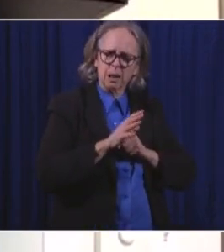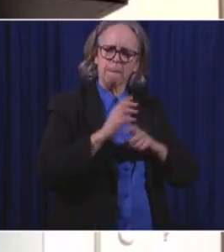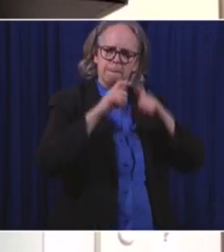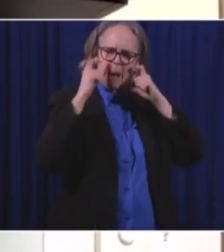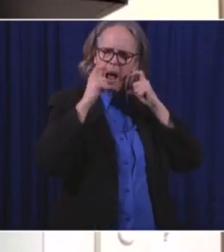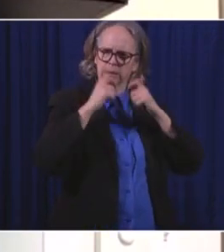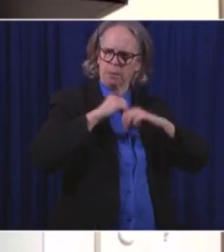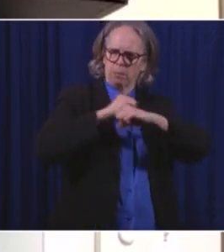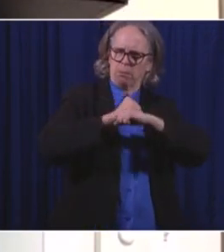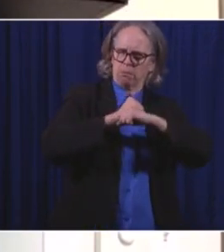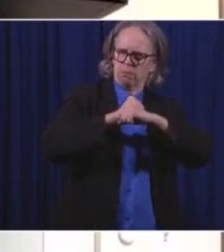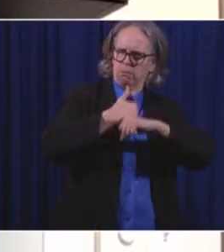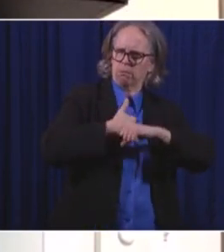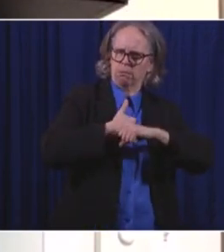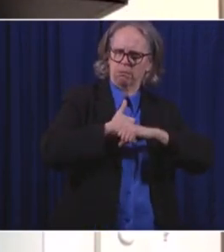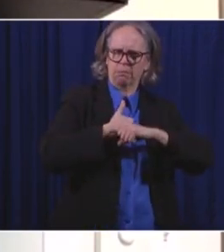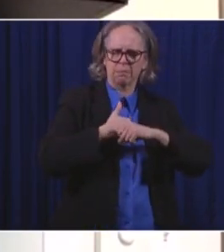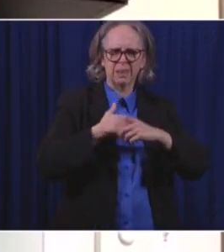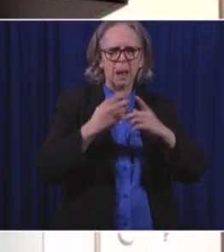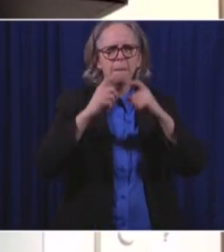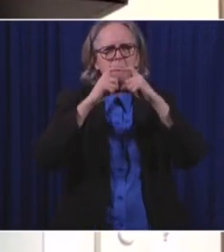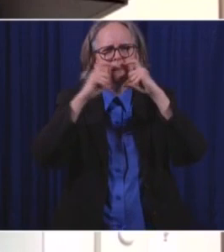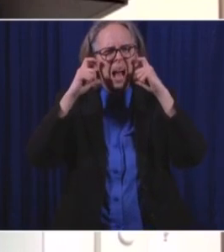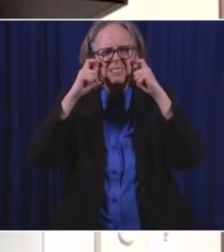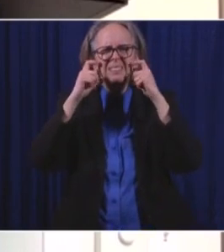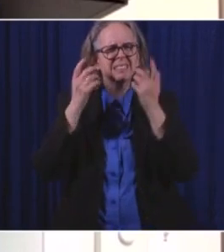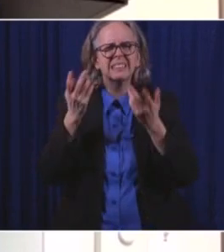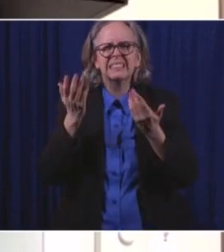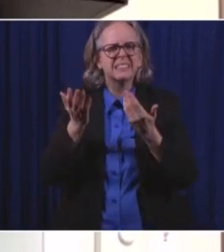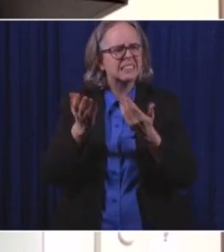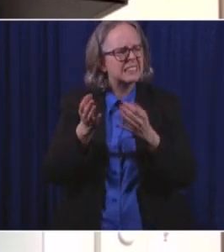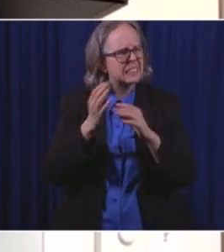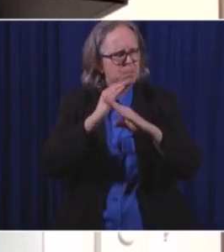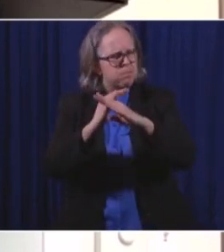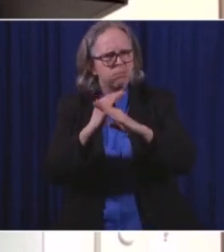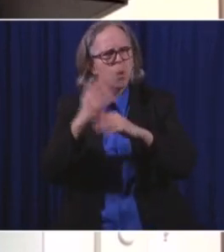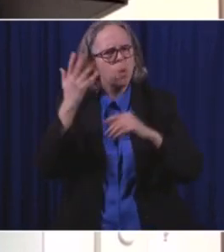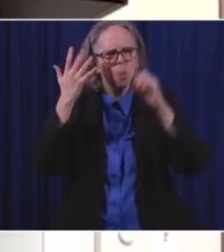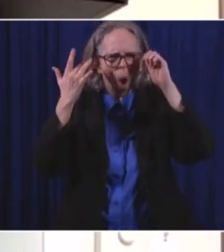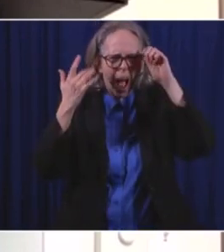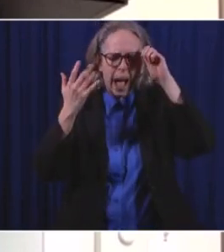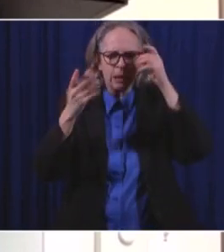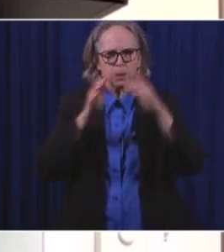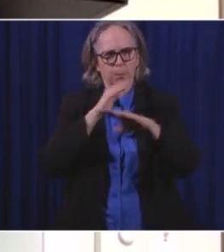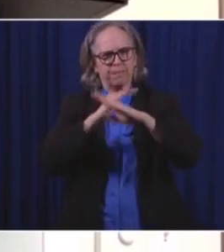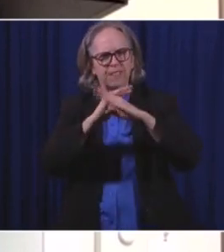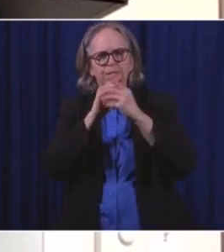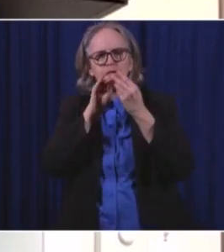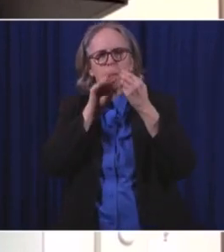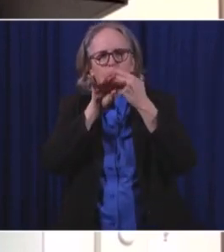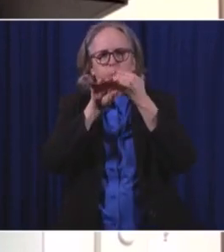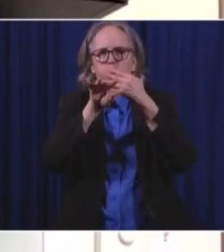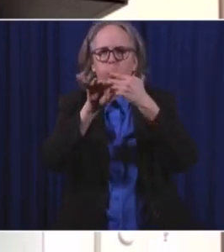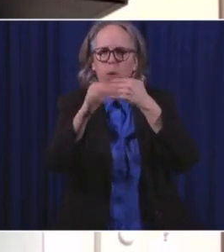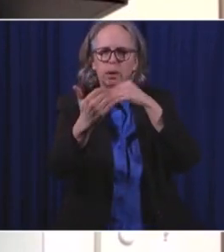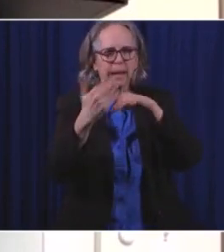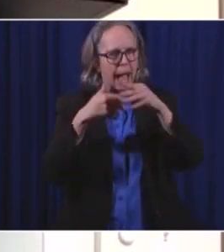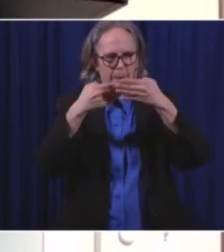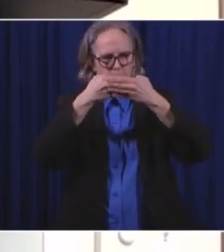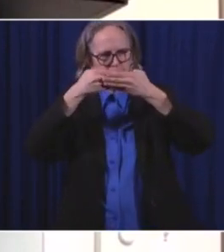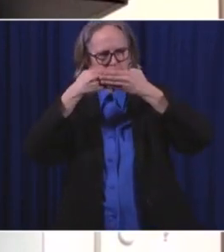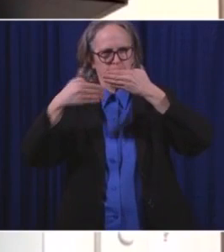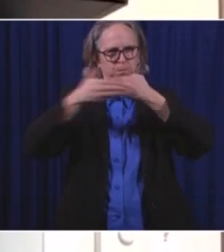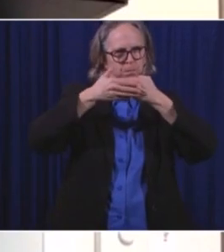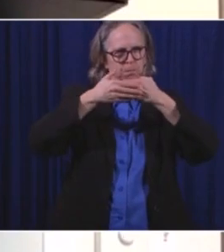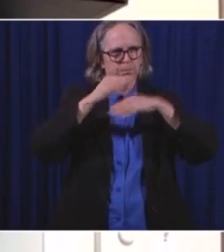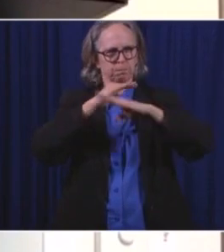The mask offers a simple barrier to prevent respiratory droplets from reaching others. You must cover your nose and mouth for